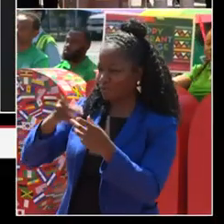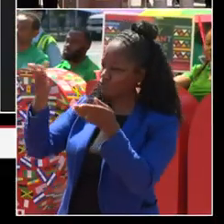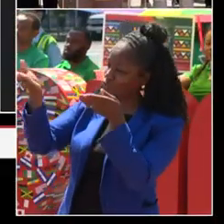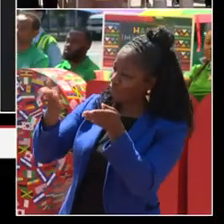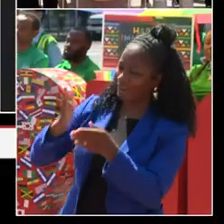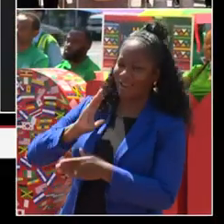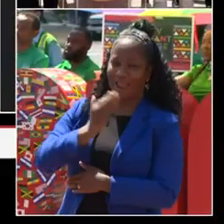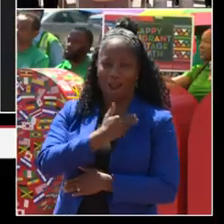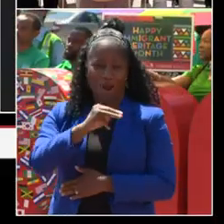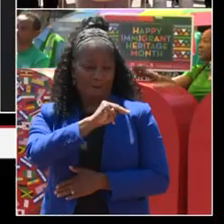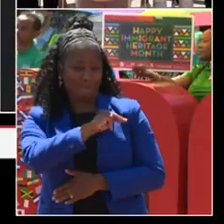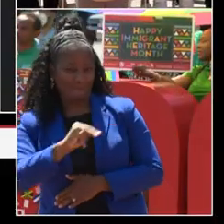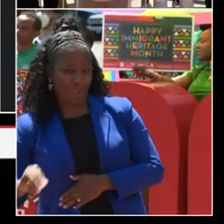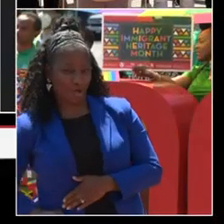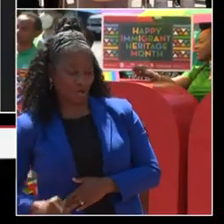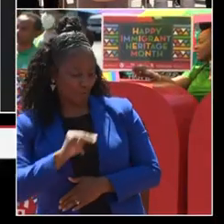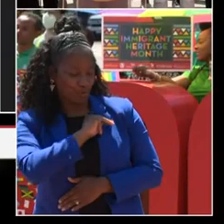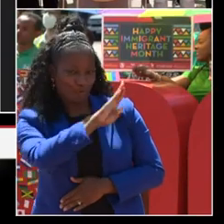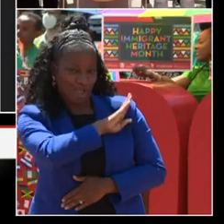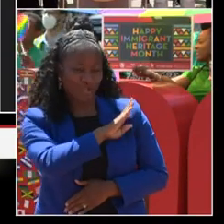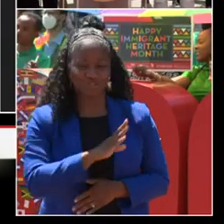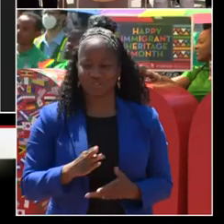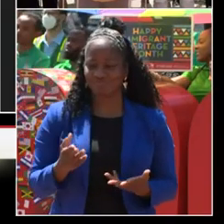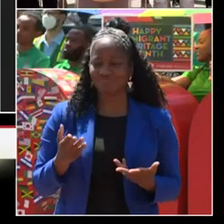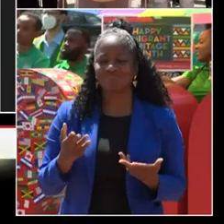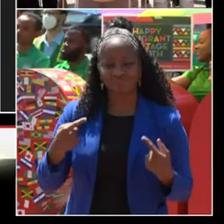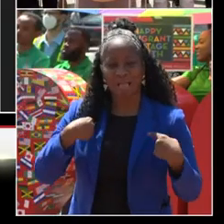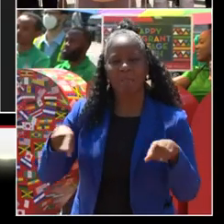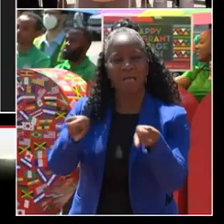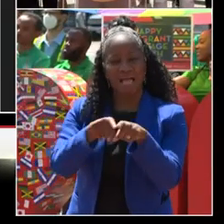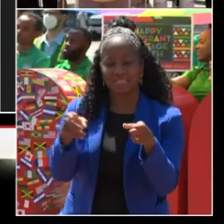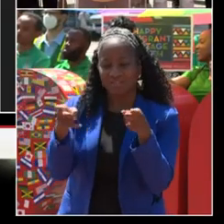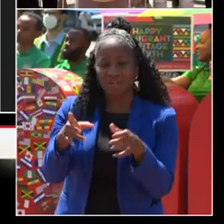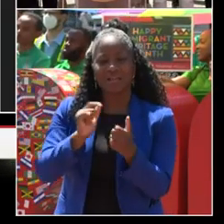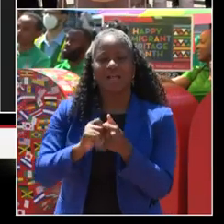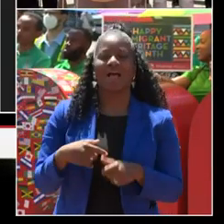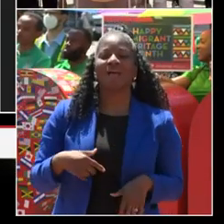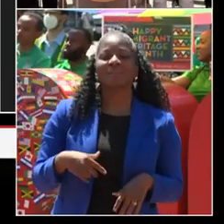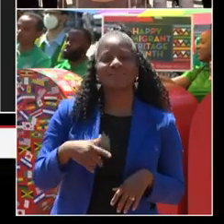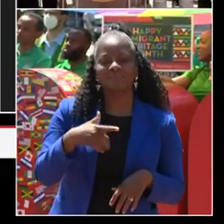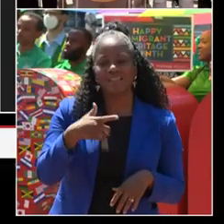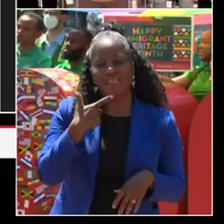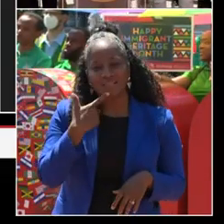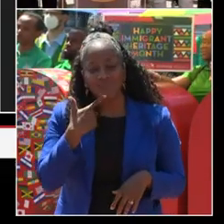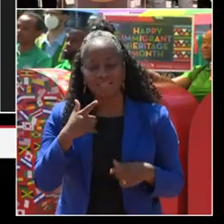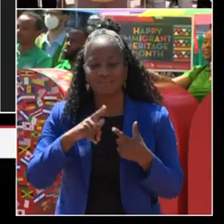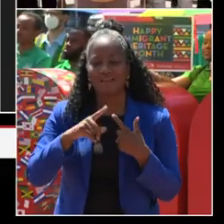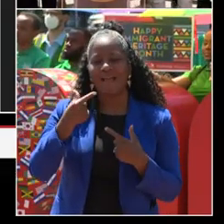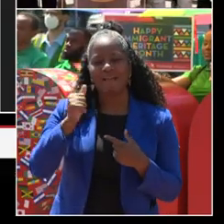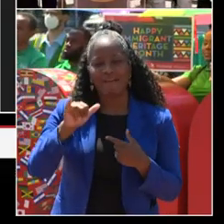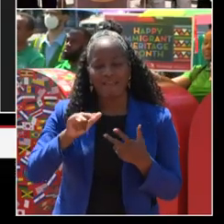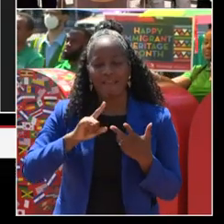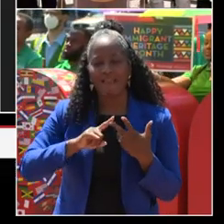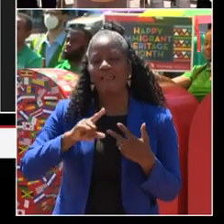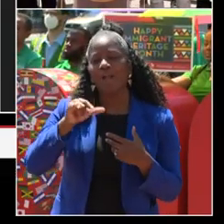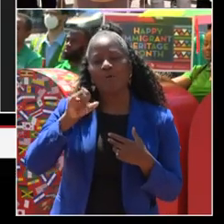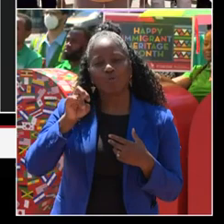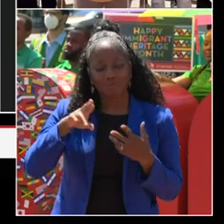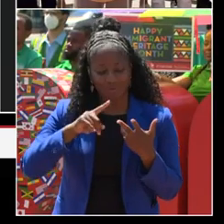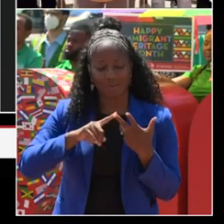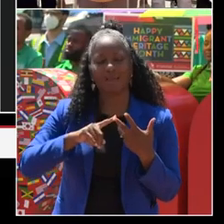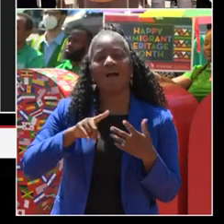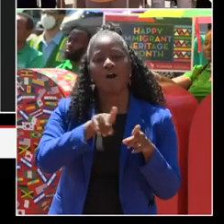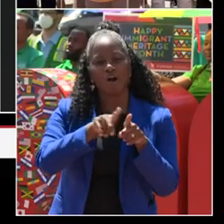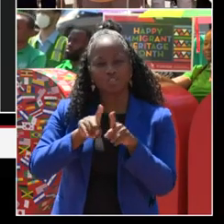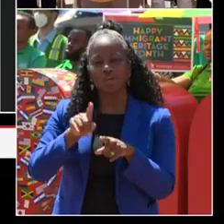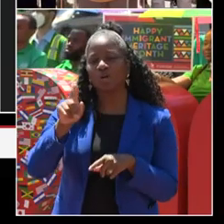Muriel Bowser, as the Director of Lesbian, Gay, Bisexual, Transgender, and Questioning Affairs.